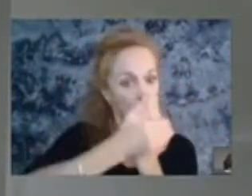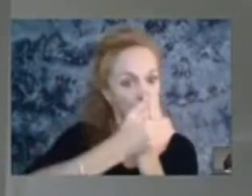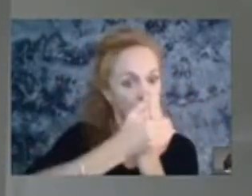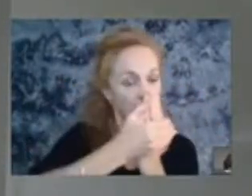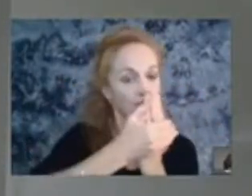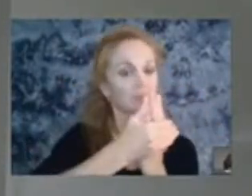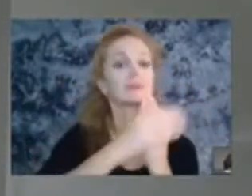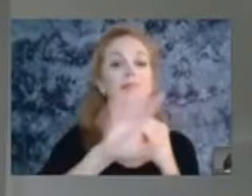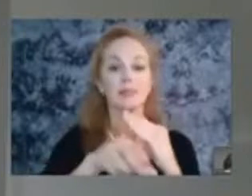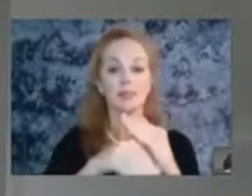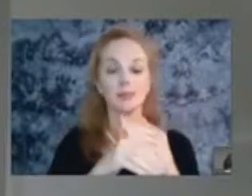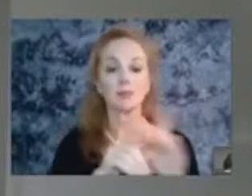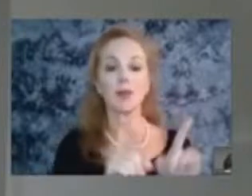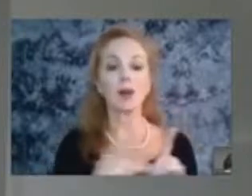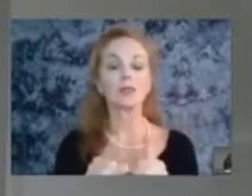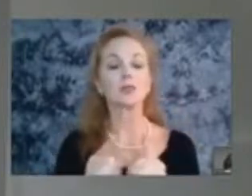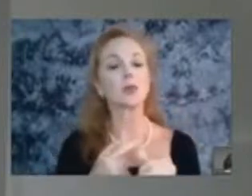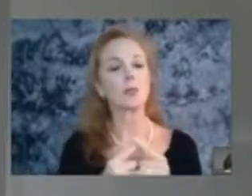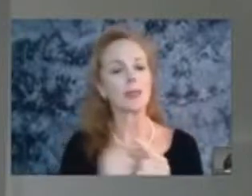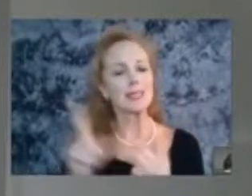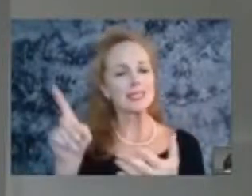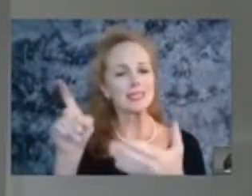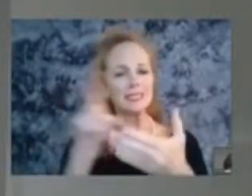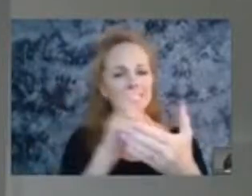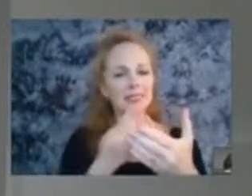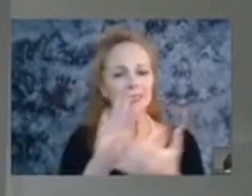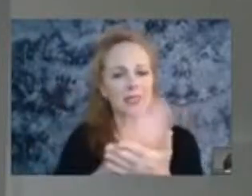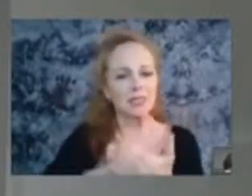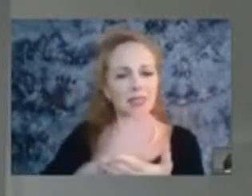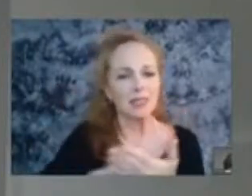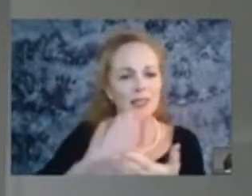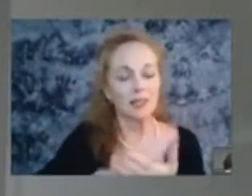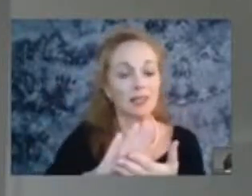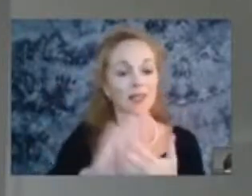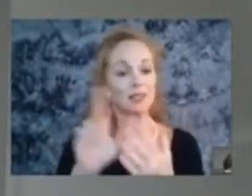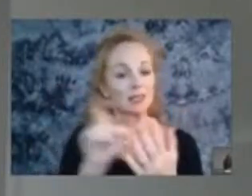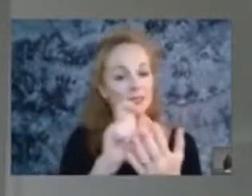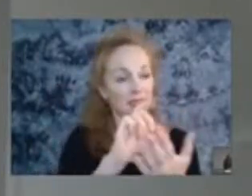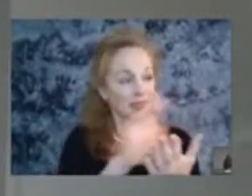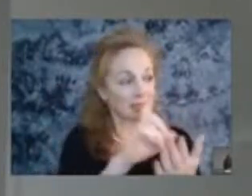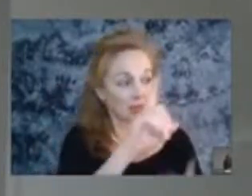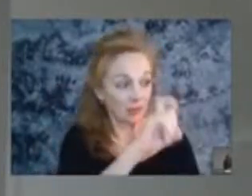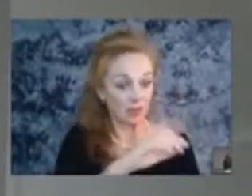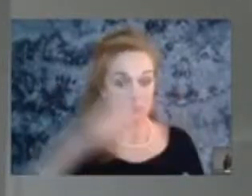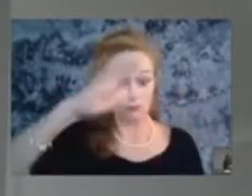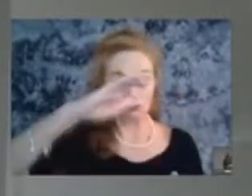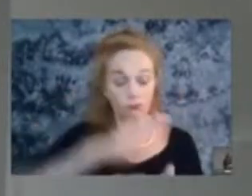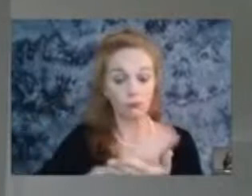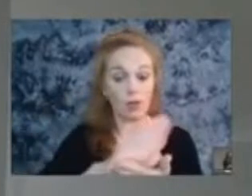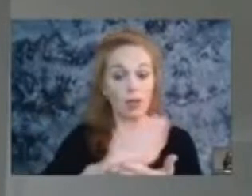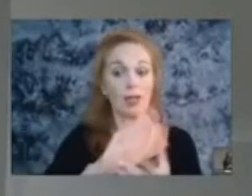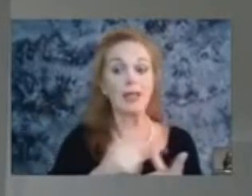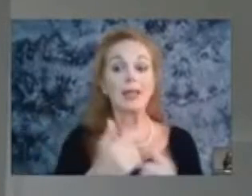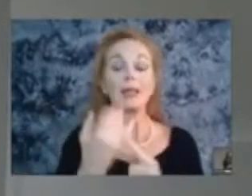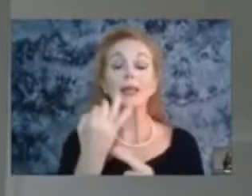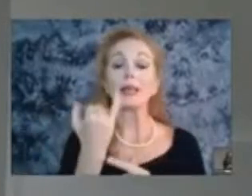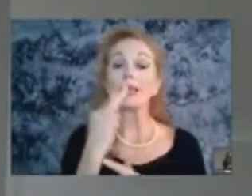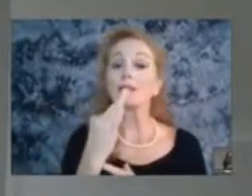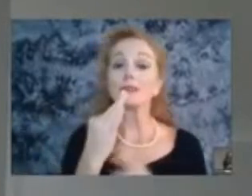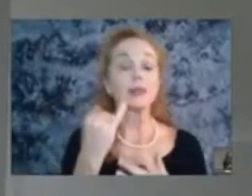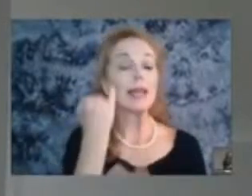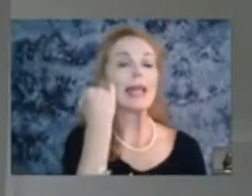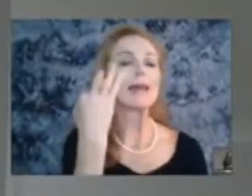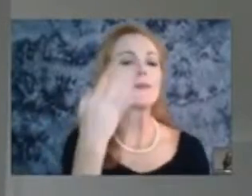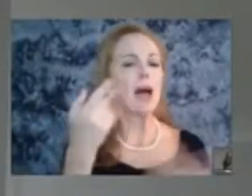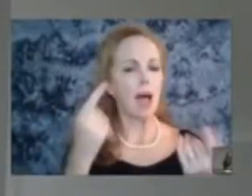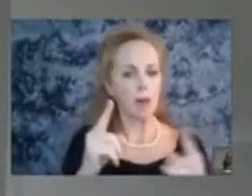be used on the buses and in the nurse rooms, if we were to have a cluster outbreak of some sort